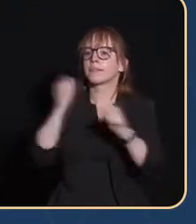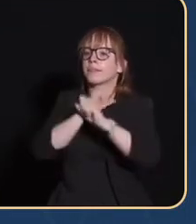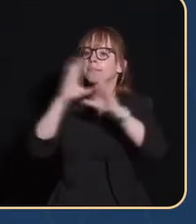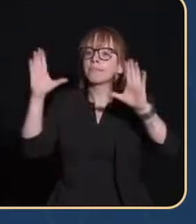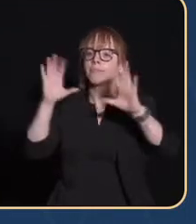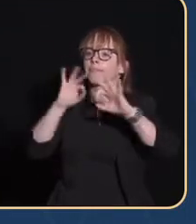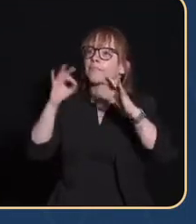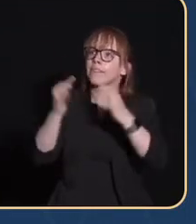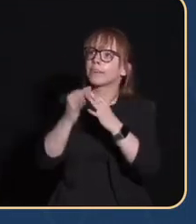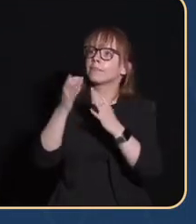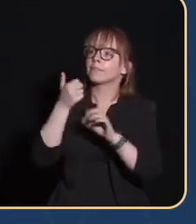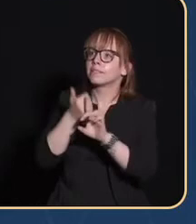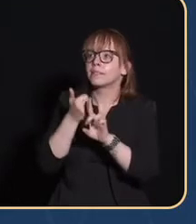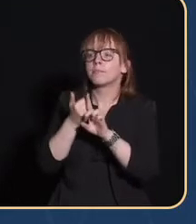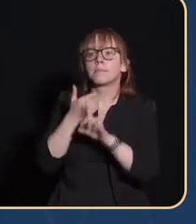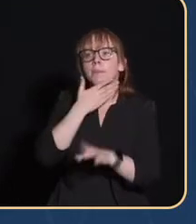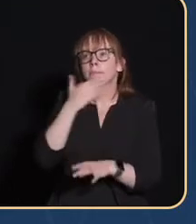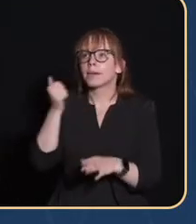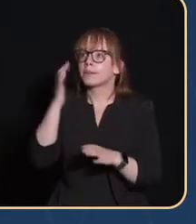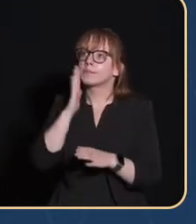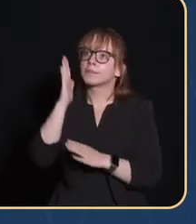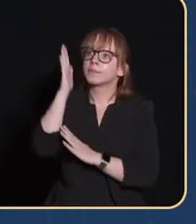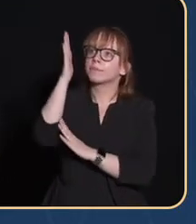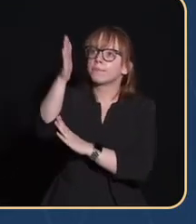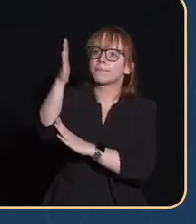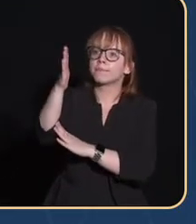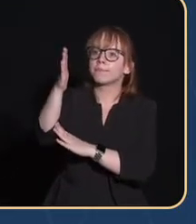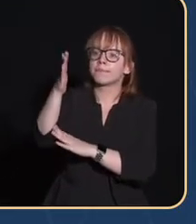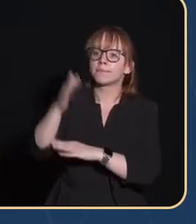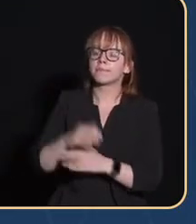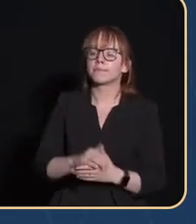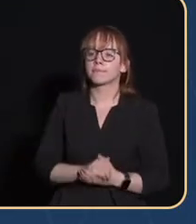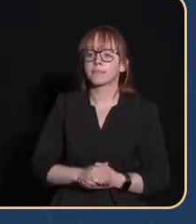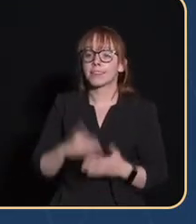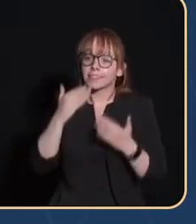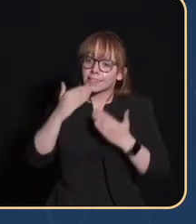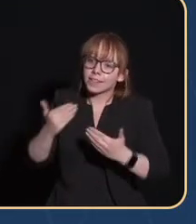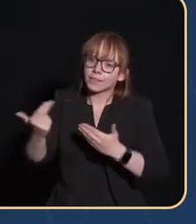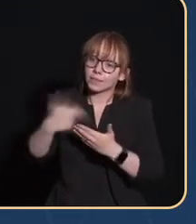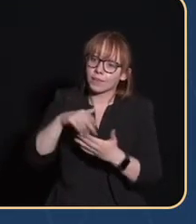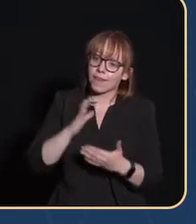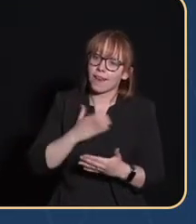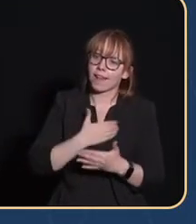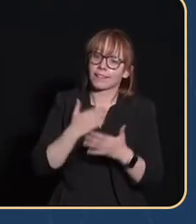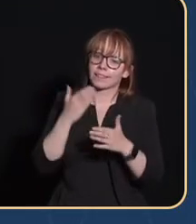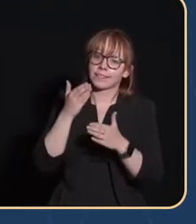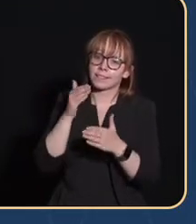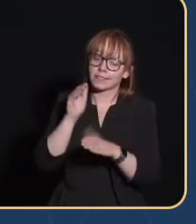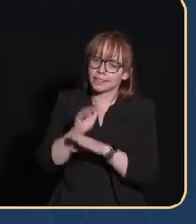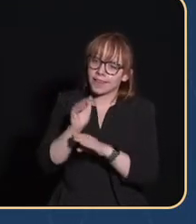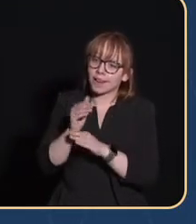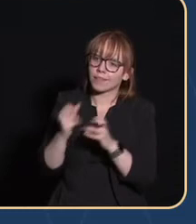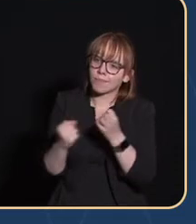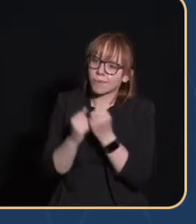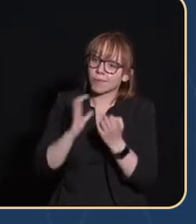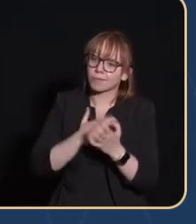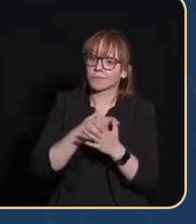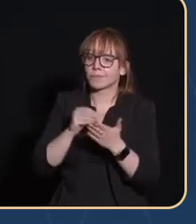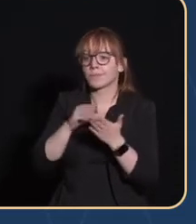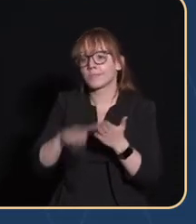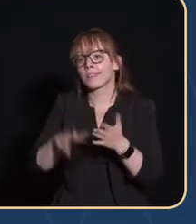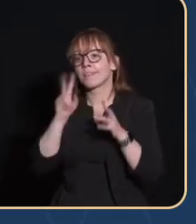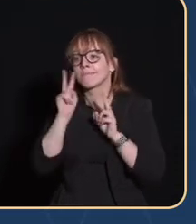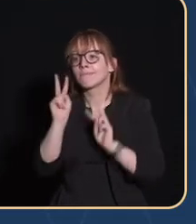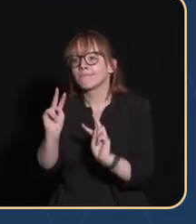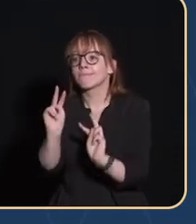their families. Thank you for spending part of your evening with us tonight and for supporting our students in their goals. I look